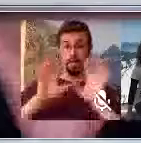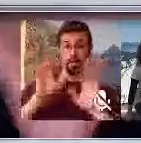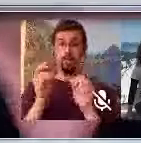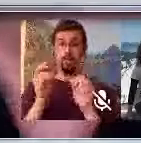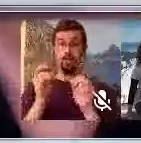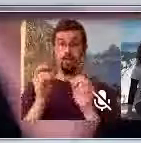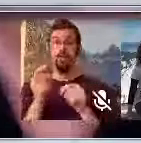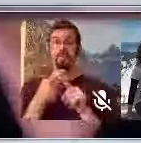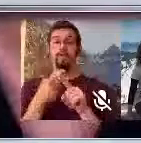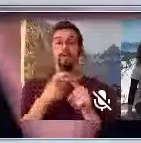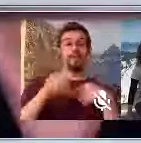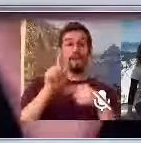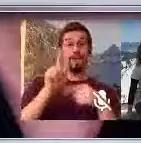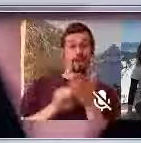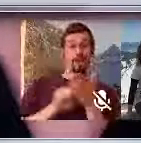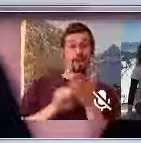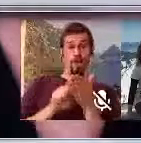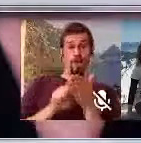technology.